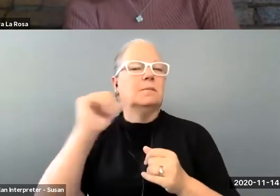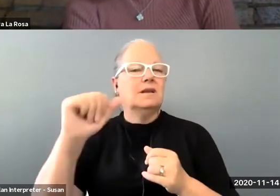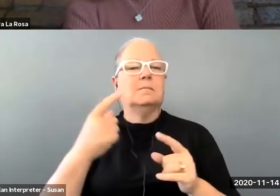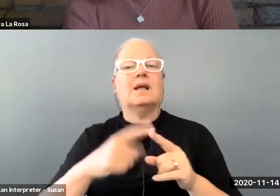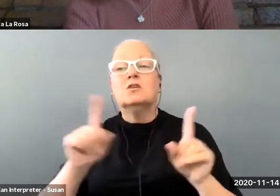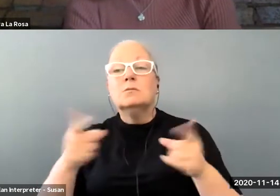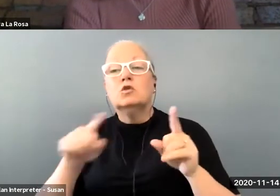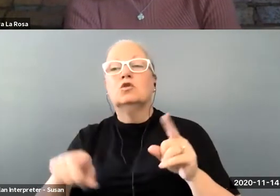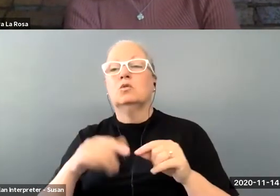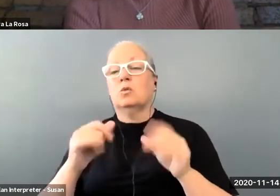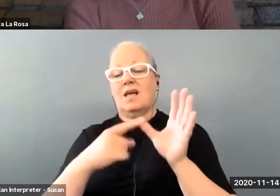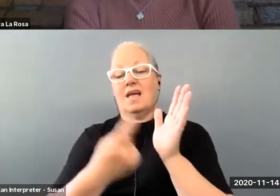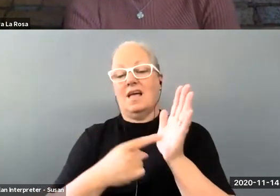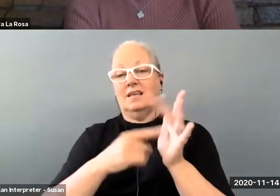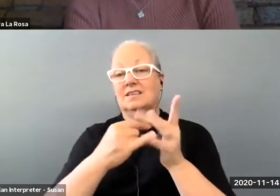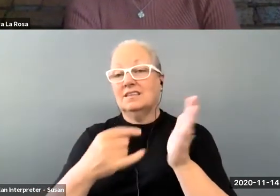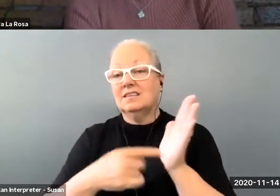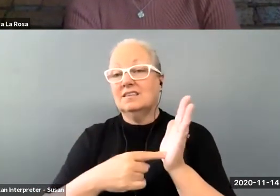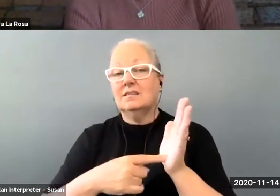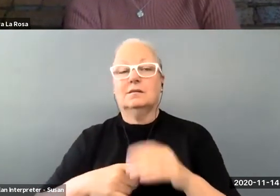well, artists. I mean,